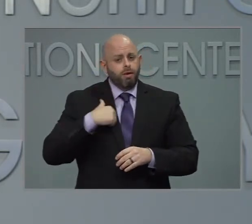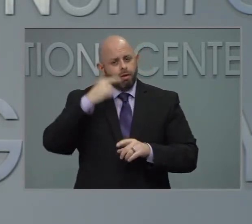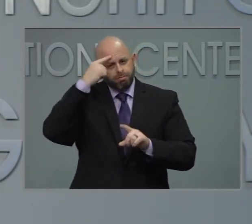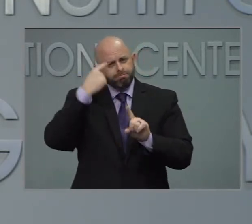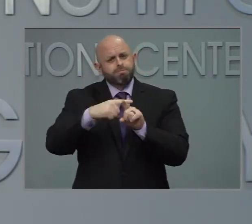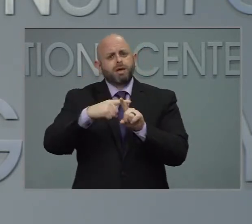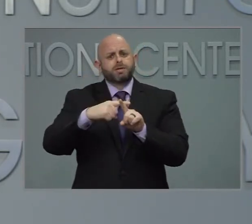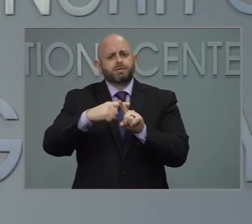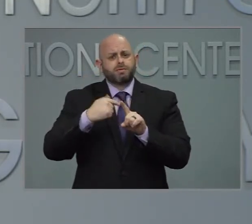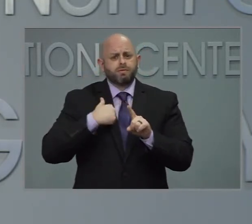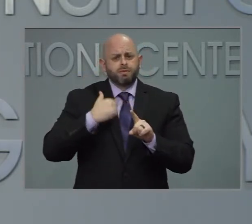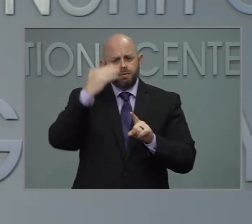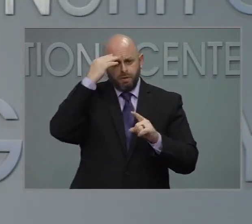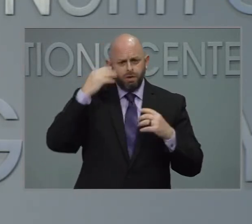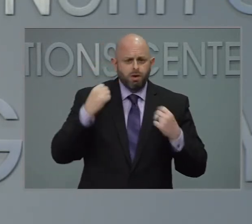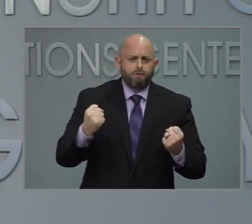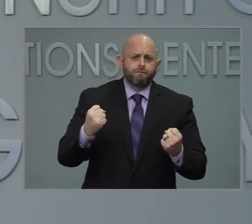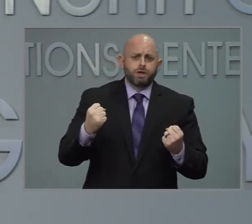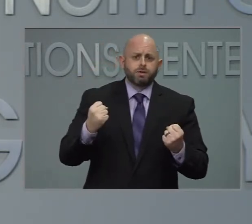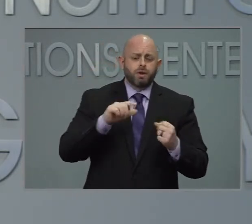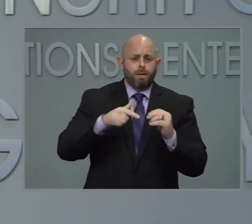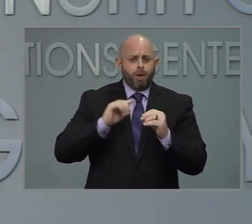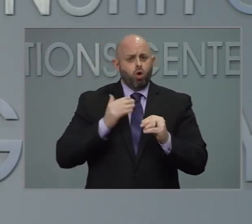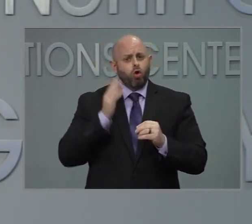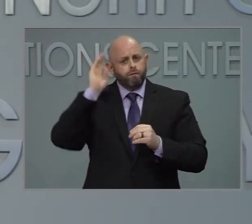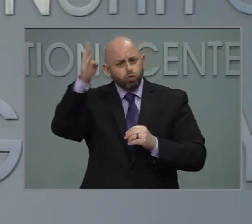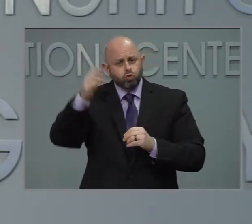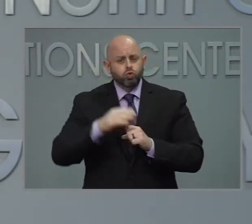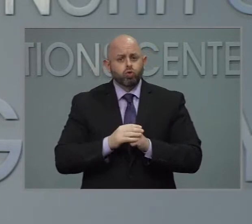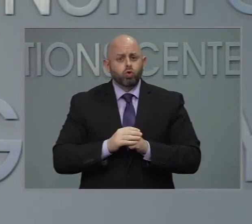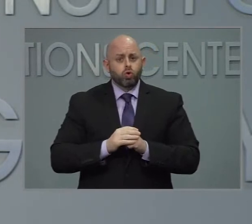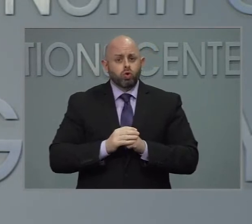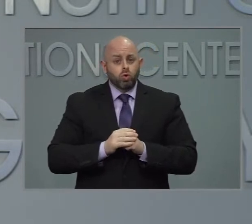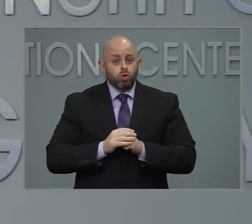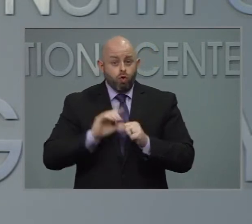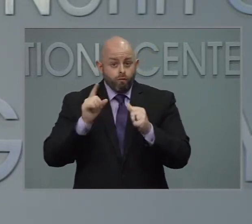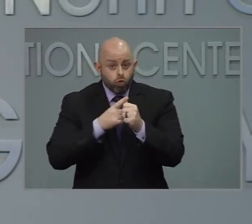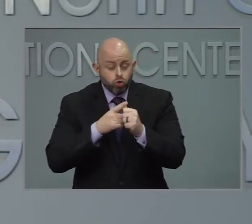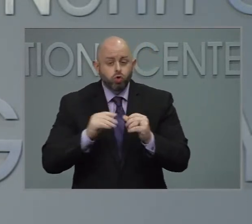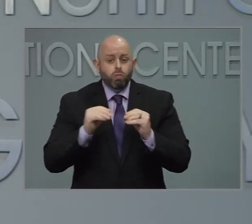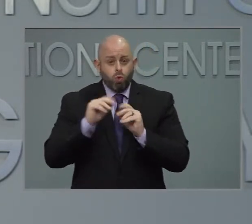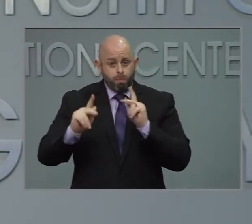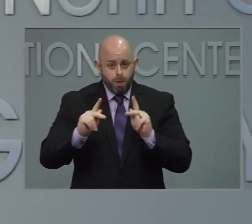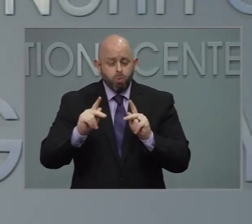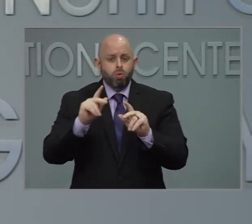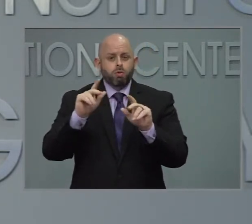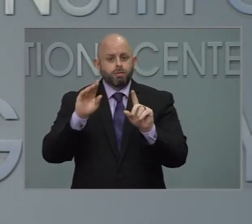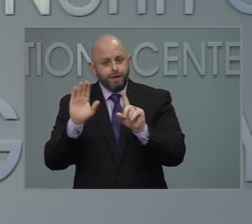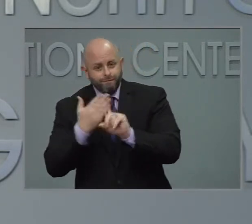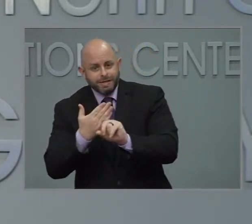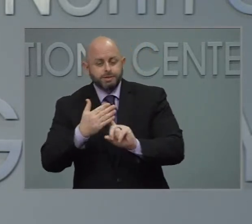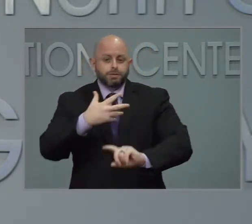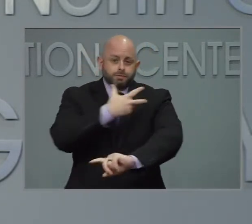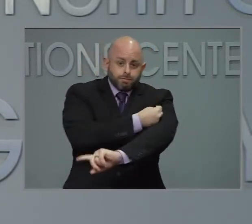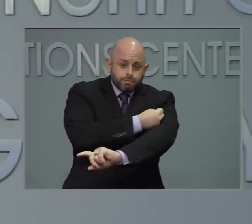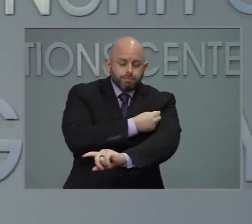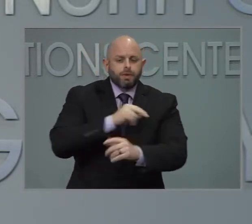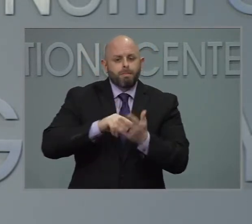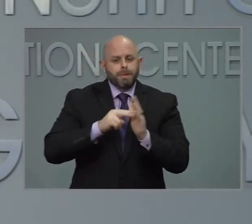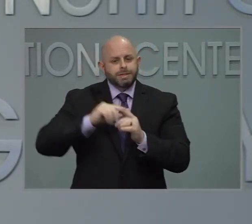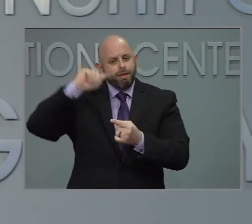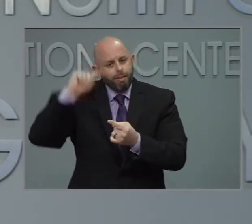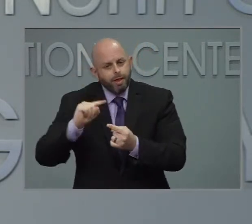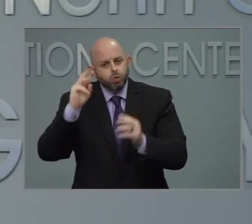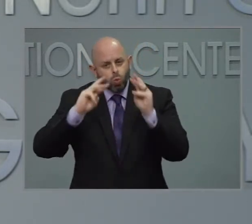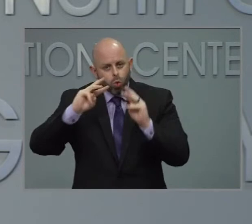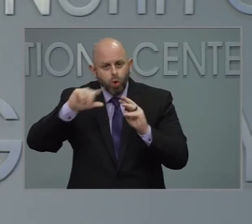positive and confident about where we are. The more people we can get vaccinated, the less we can worry about this virus, and the more the